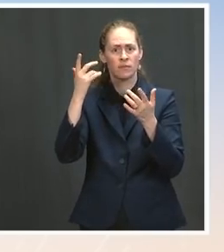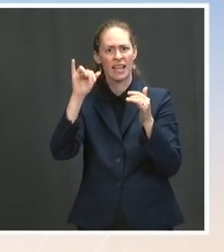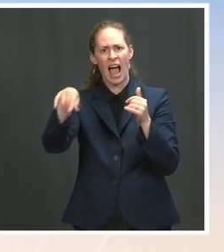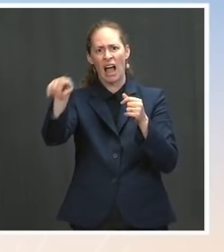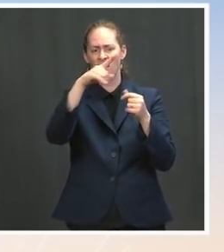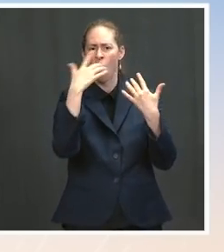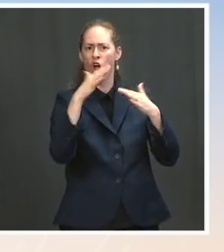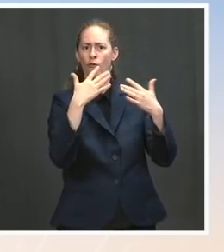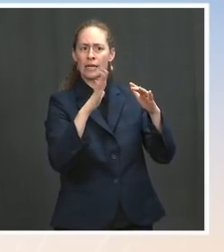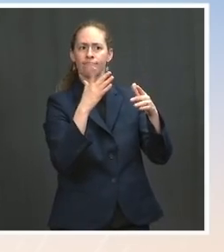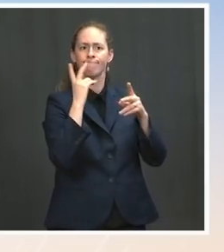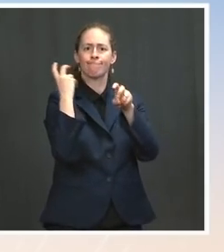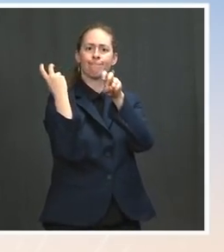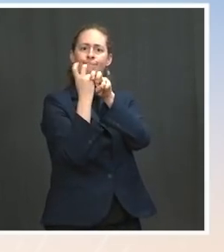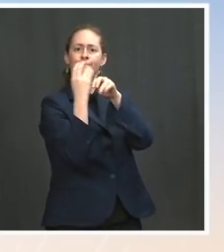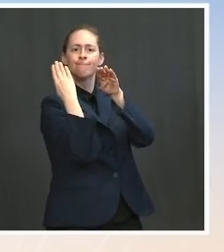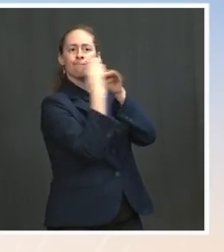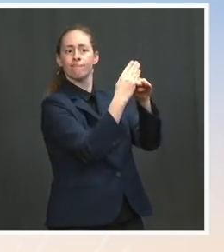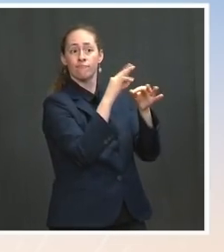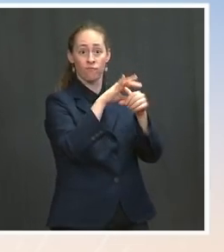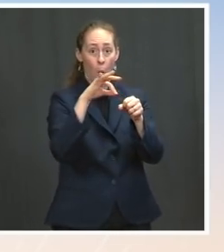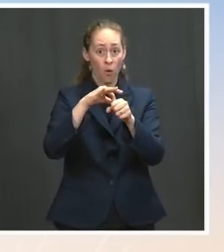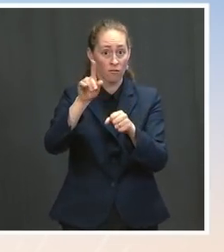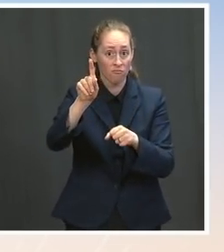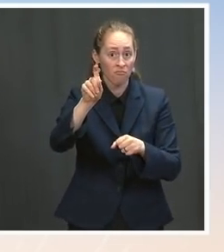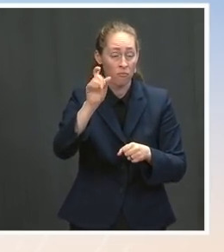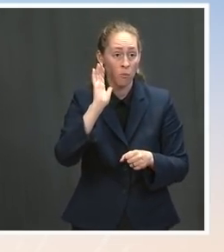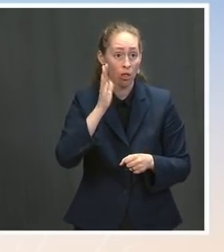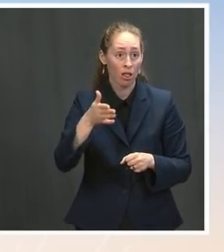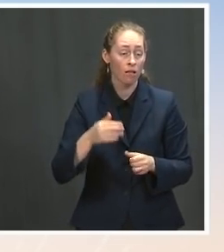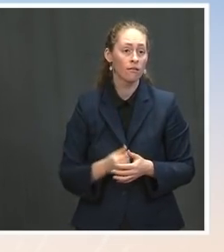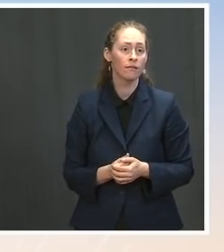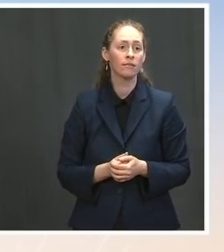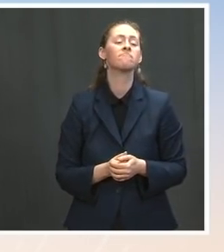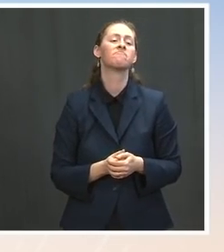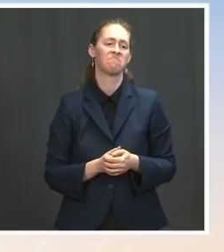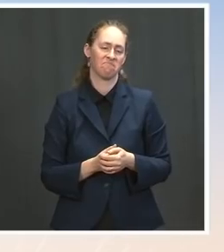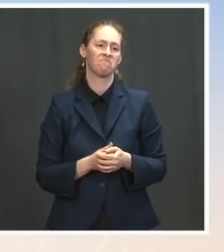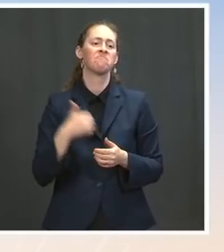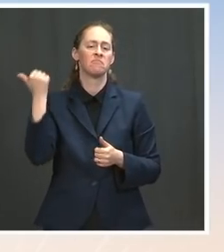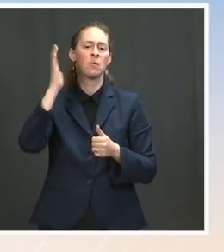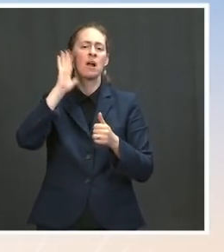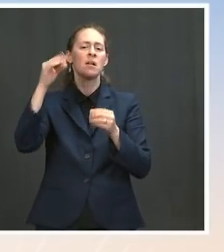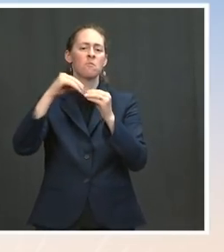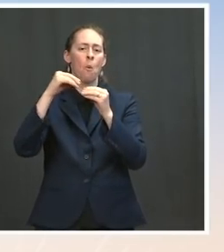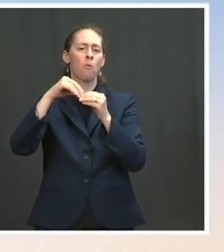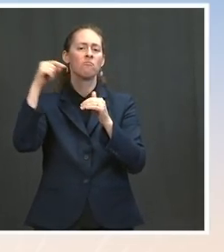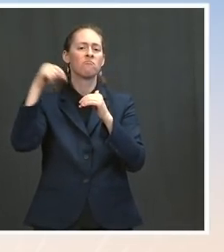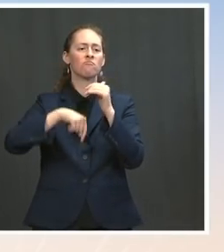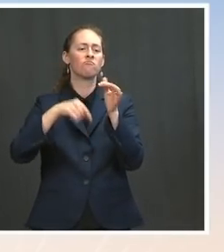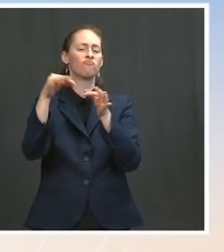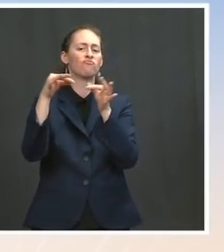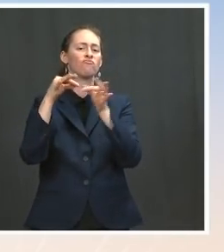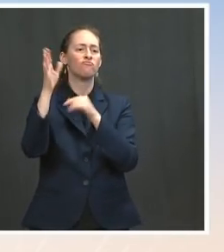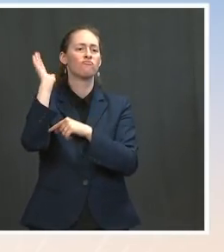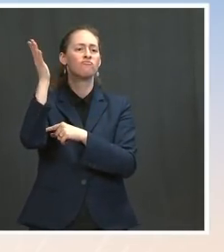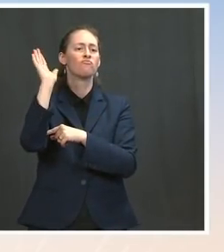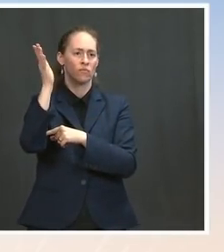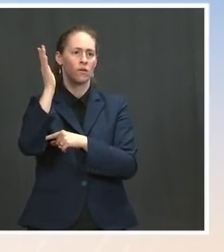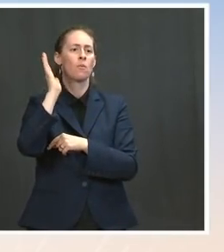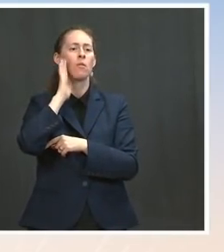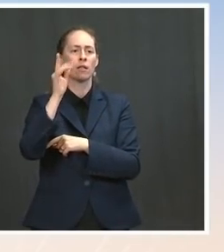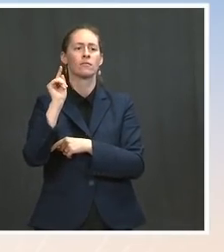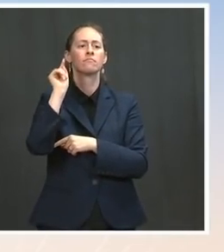about how she will approach this effort. As you know, she's traveling to the Northern Triangle over the next couple of